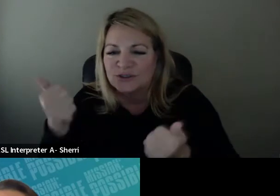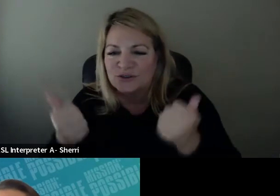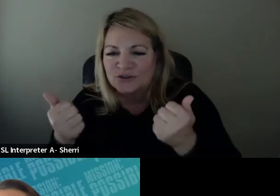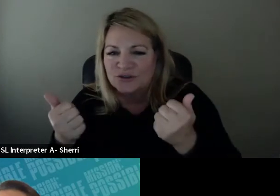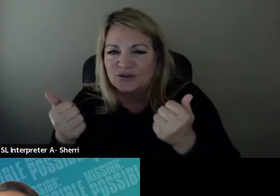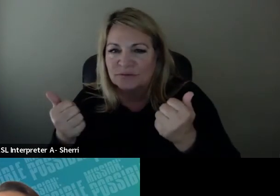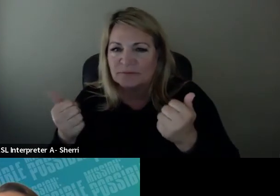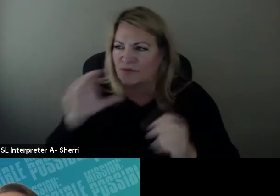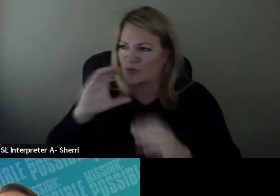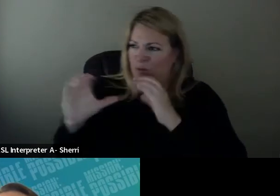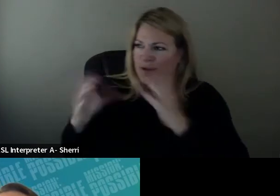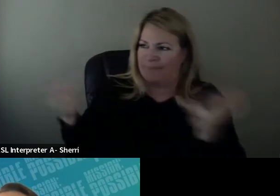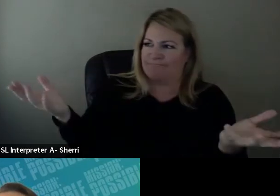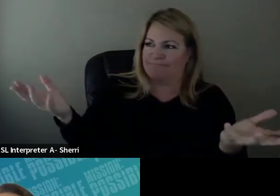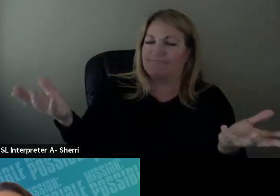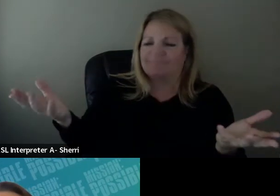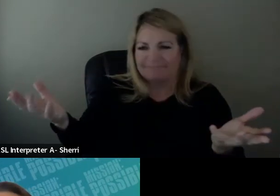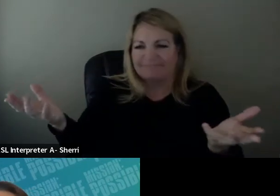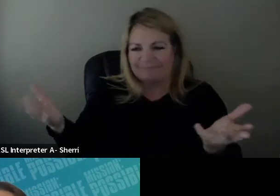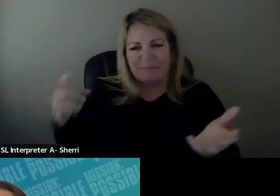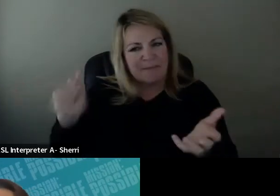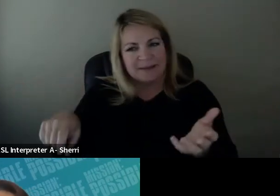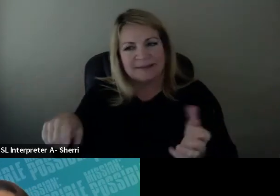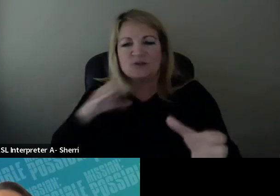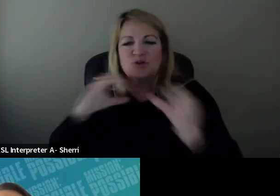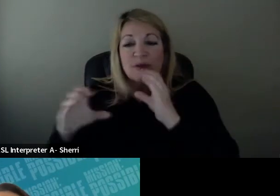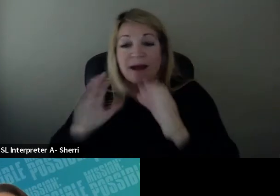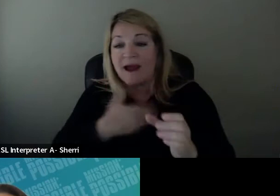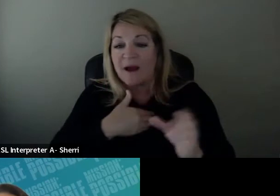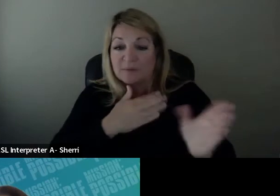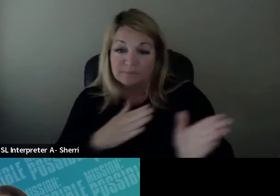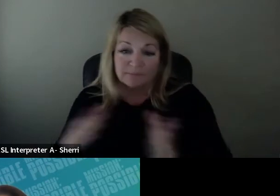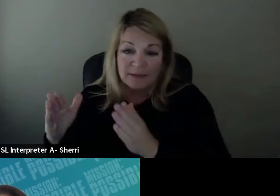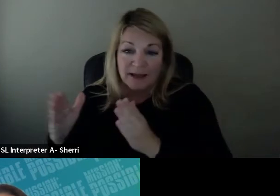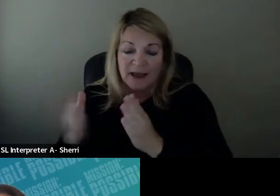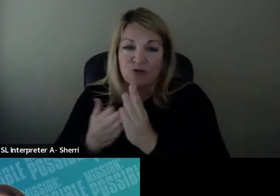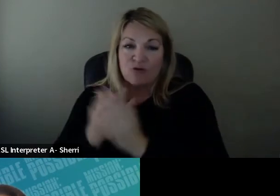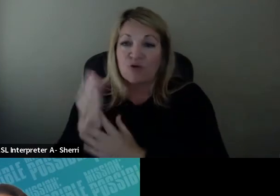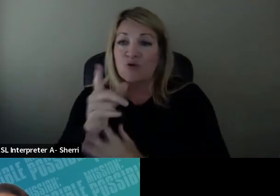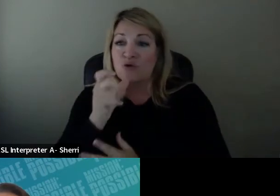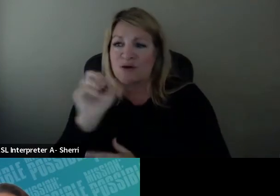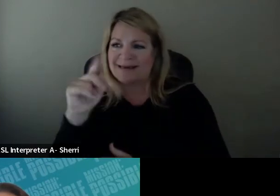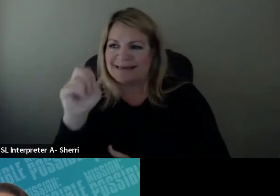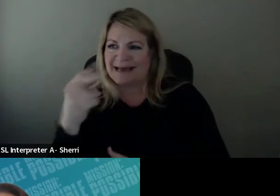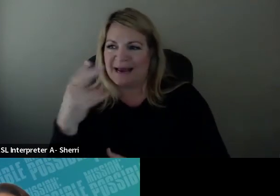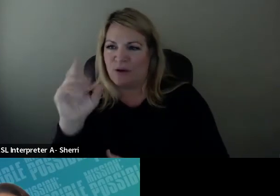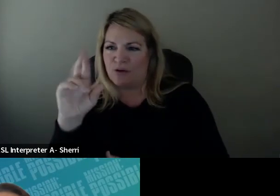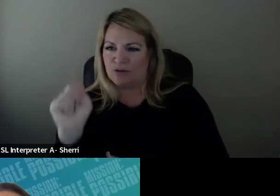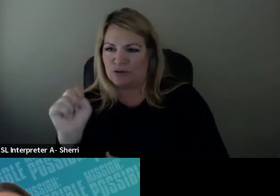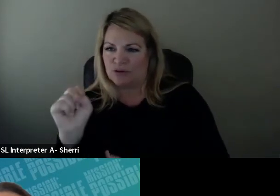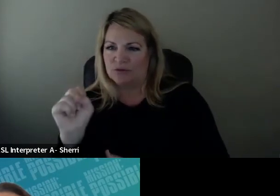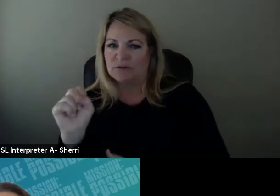communicate. Yes. And so we have to communicate our grand plan to our stakeholders, hence the development of our logic